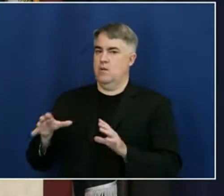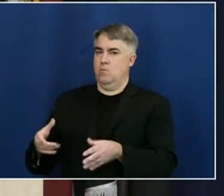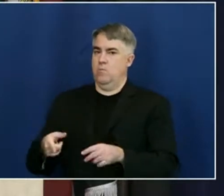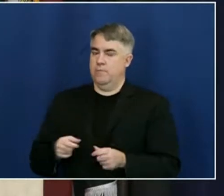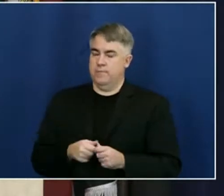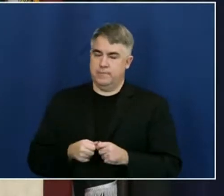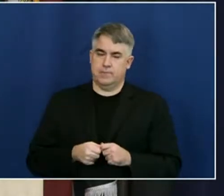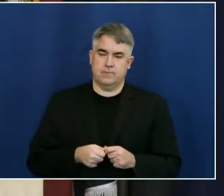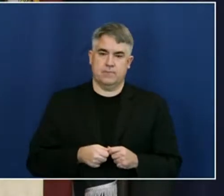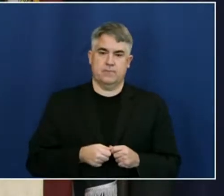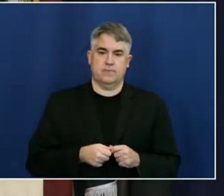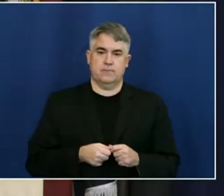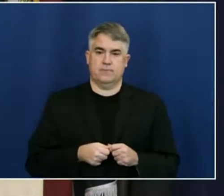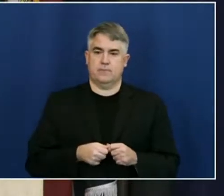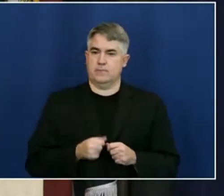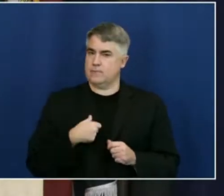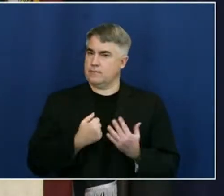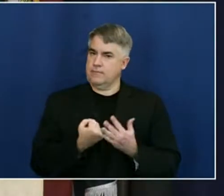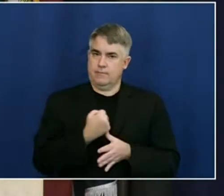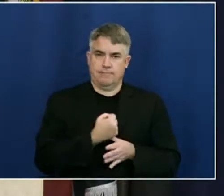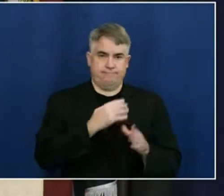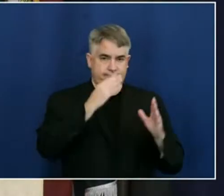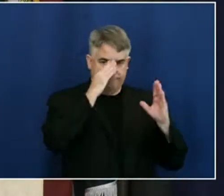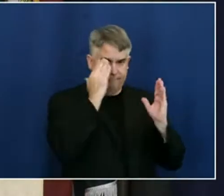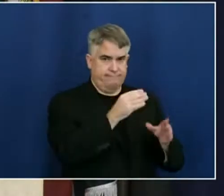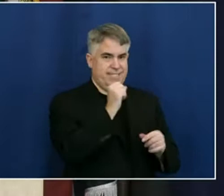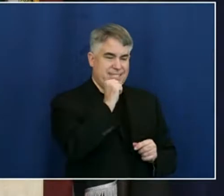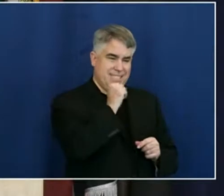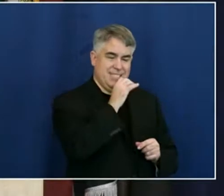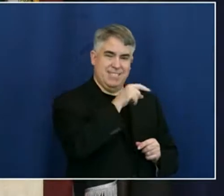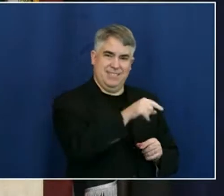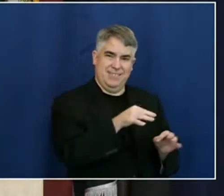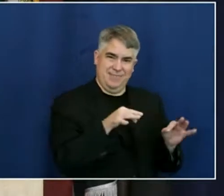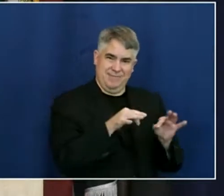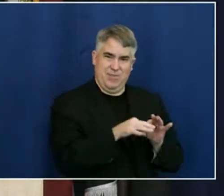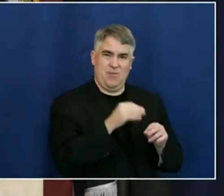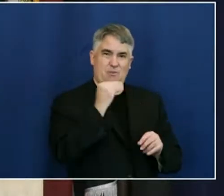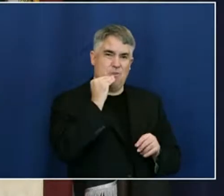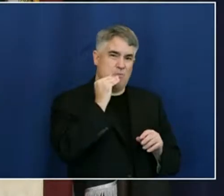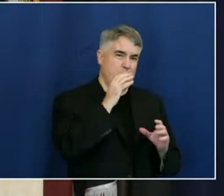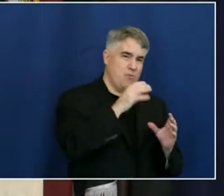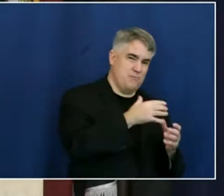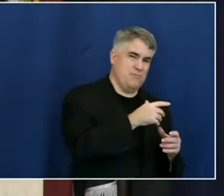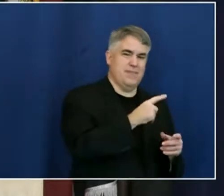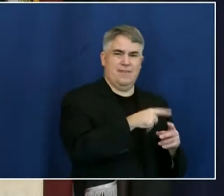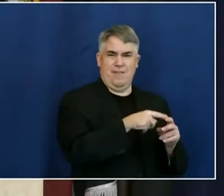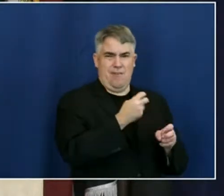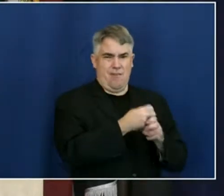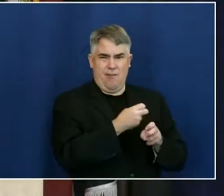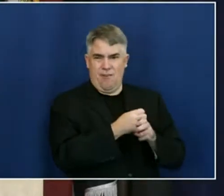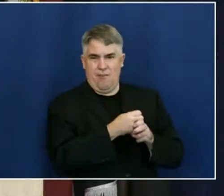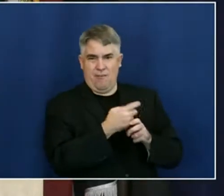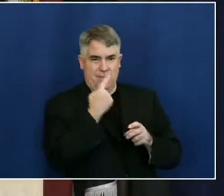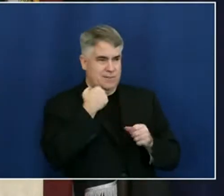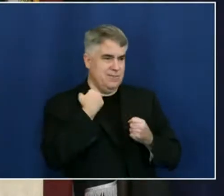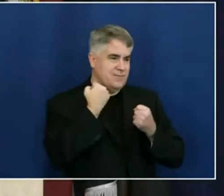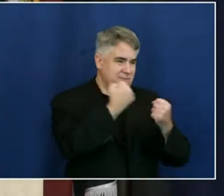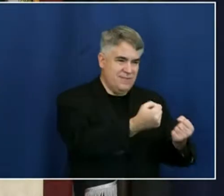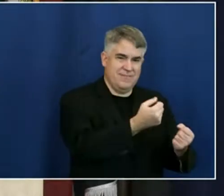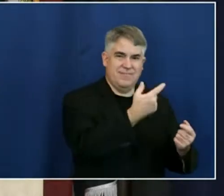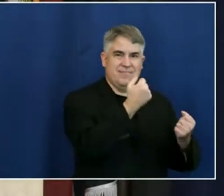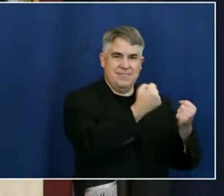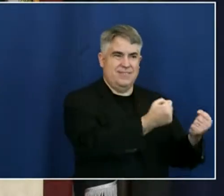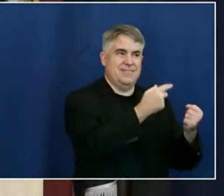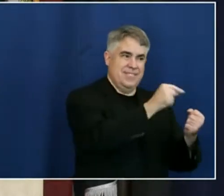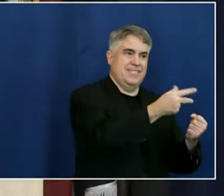through those. It's a high priority for us. It's a little harder because you have to go to each of them, and it's a little more work or infrastructure, but we've made it a high priority, and we're